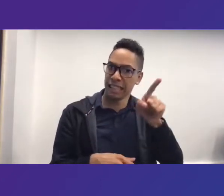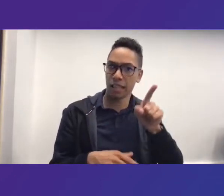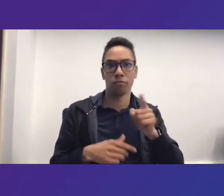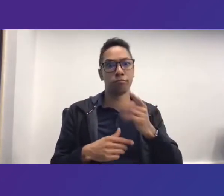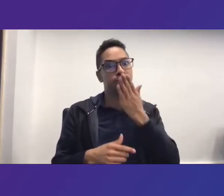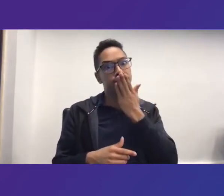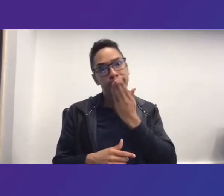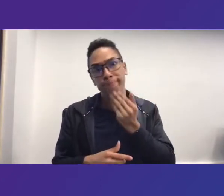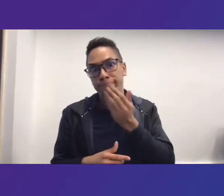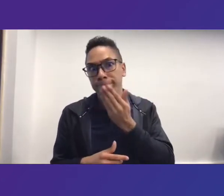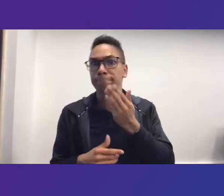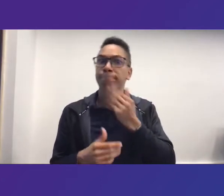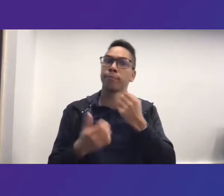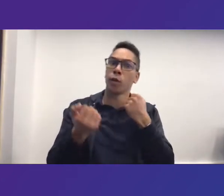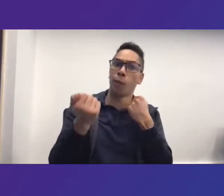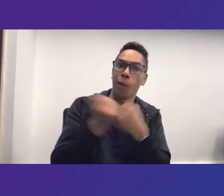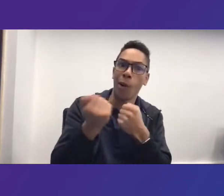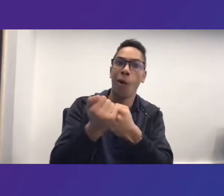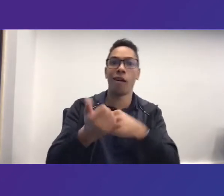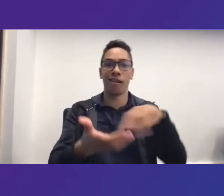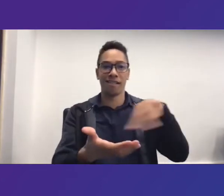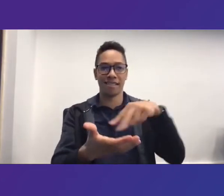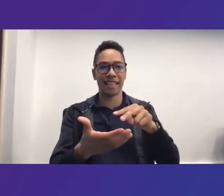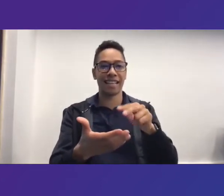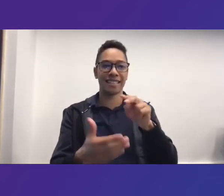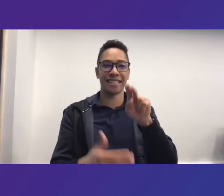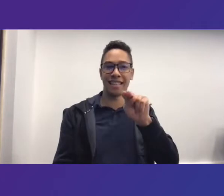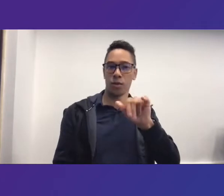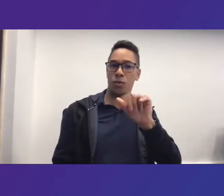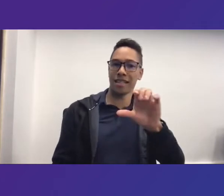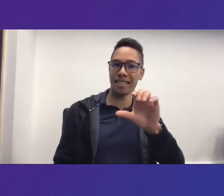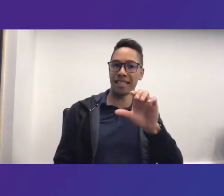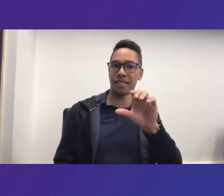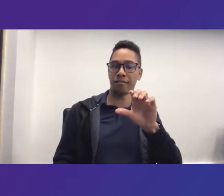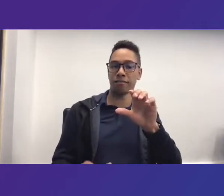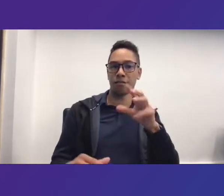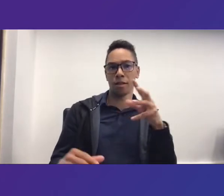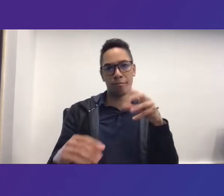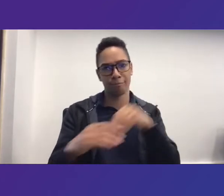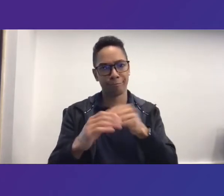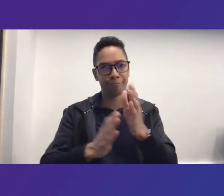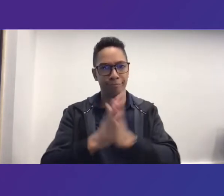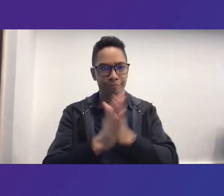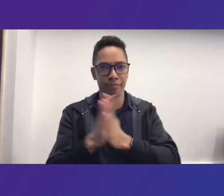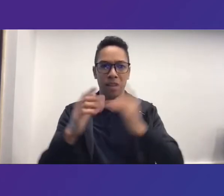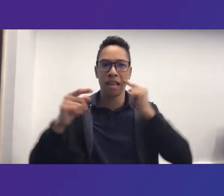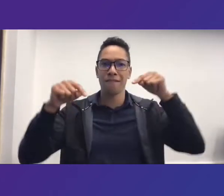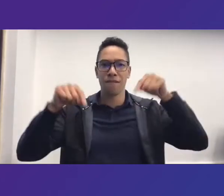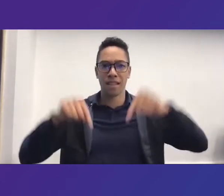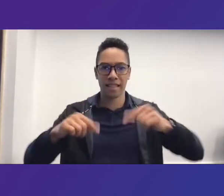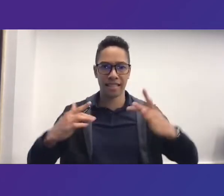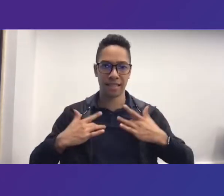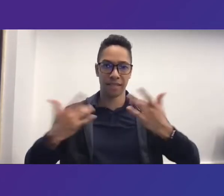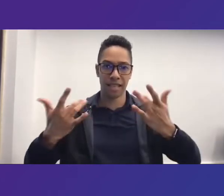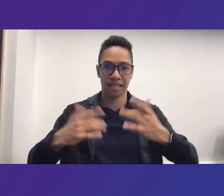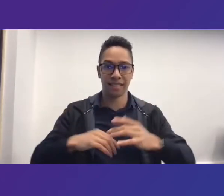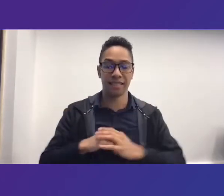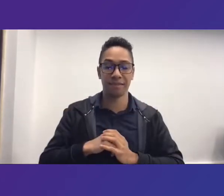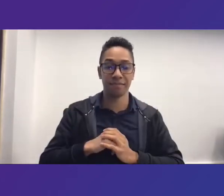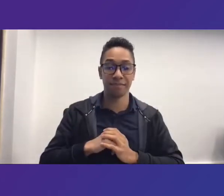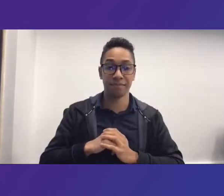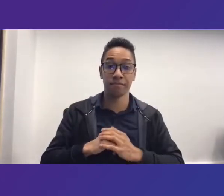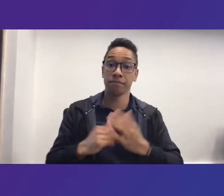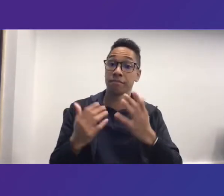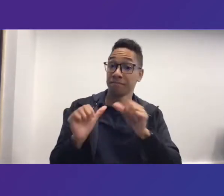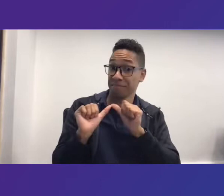generously supported Dance NYC and Hunter College dance participation in this forum. I'd like to